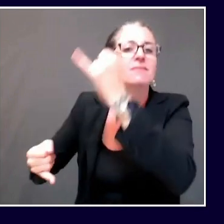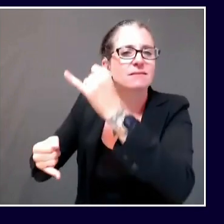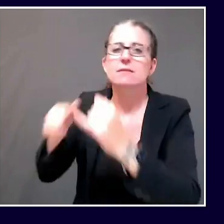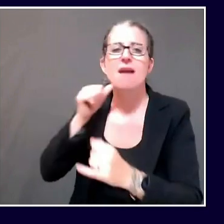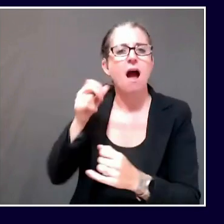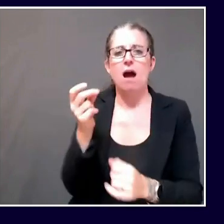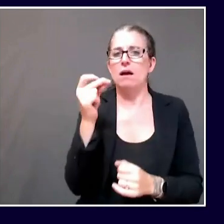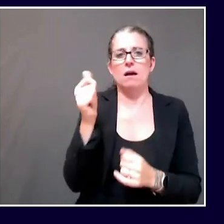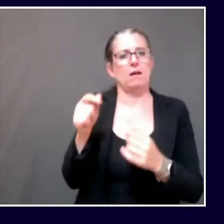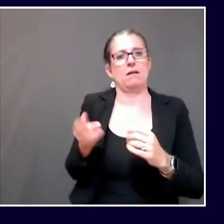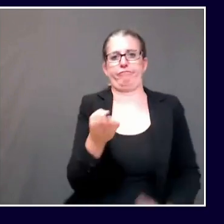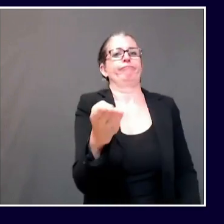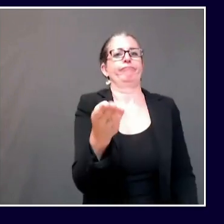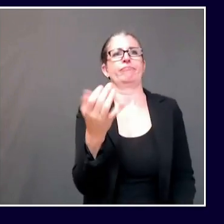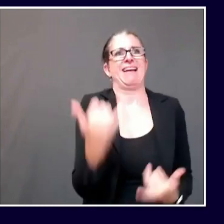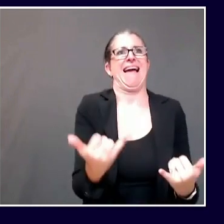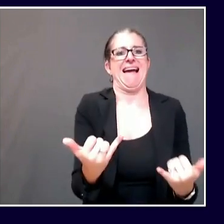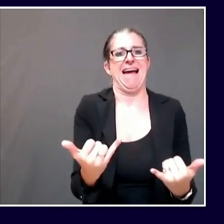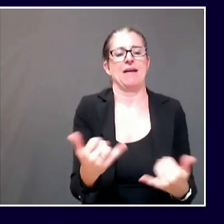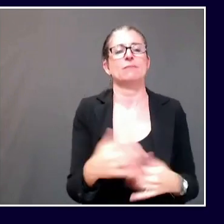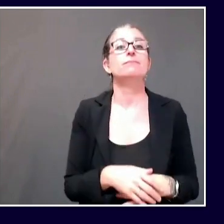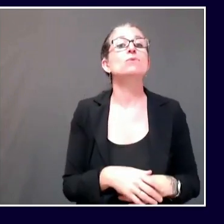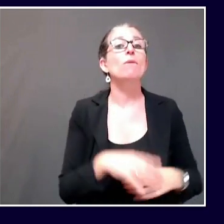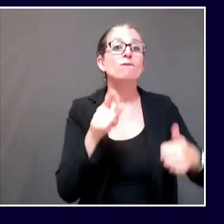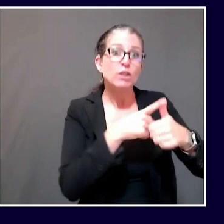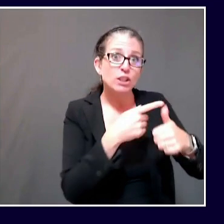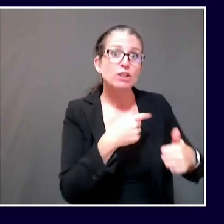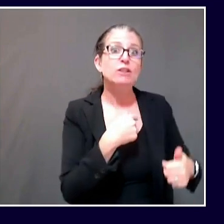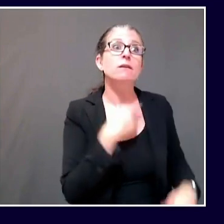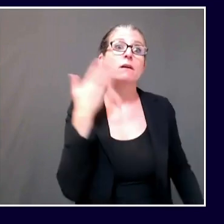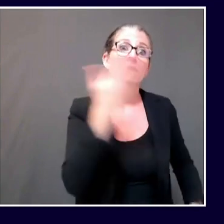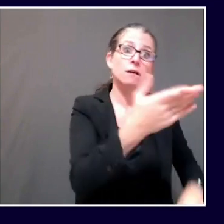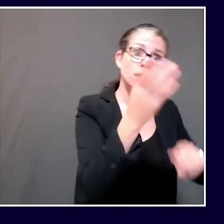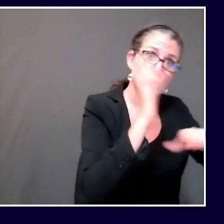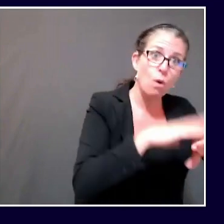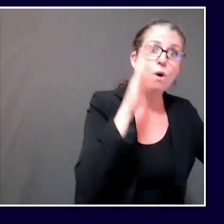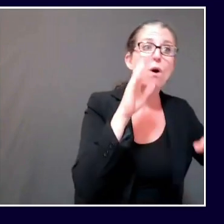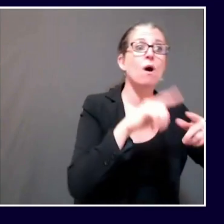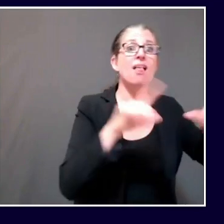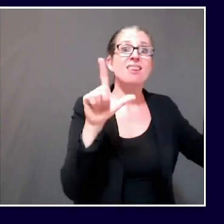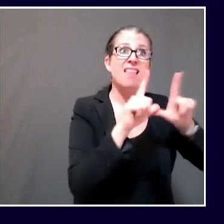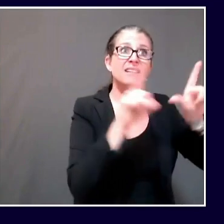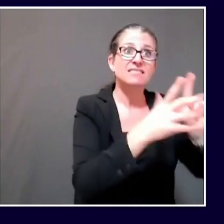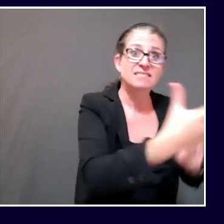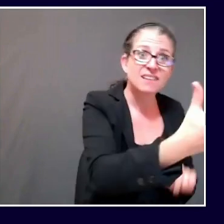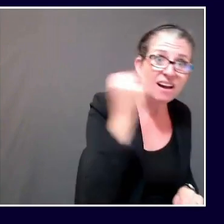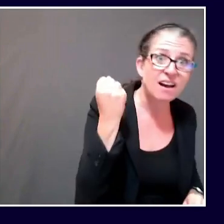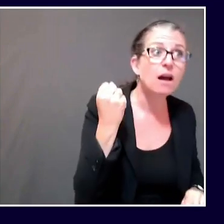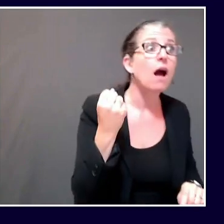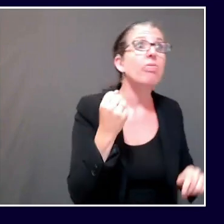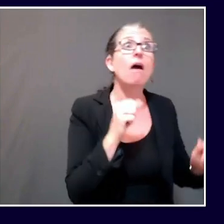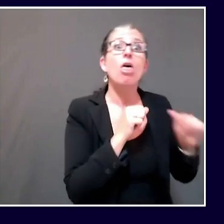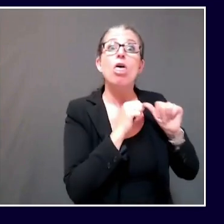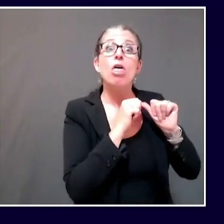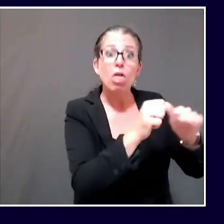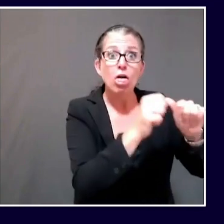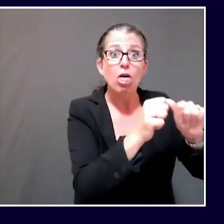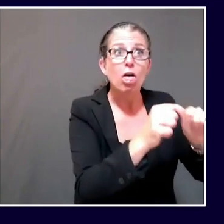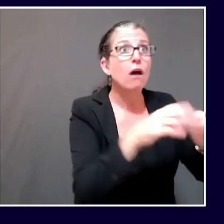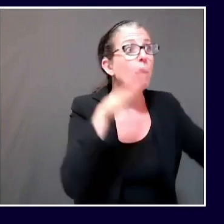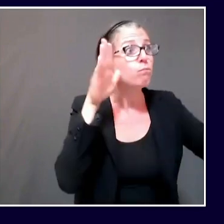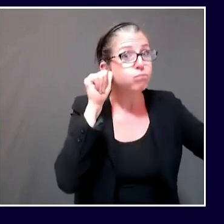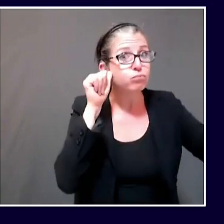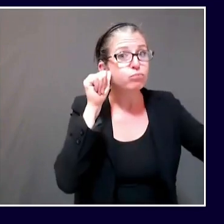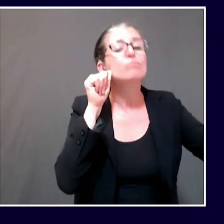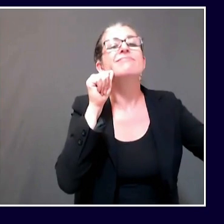until that point, the goal is to work with the establishment to bring them back into compliance. And that's what we do. Fines are really the